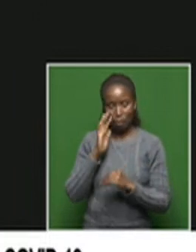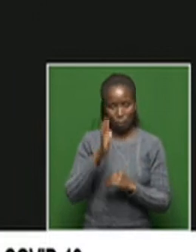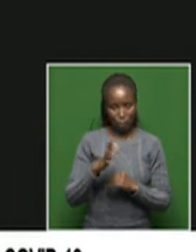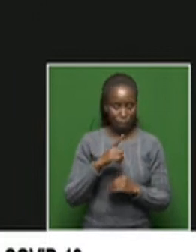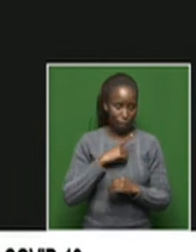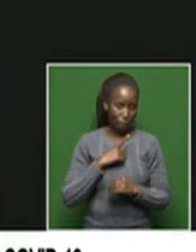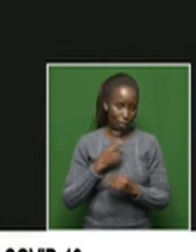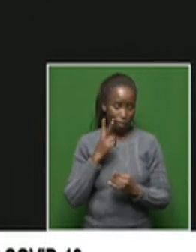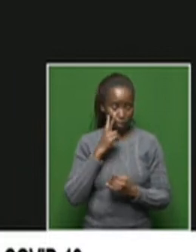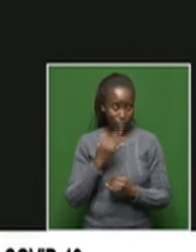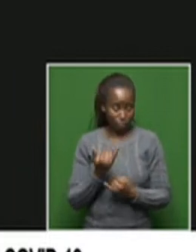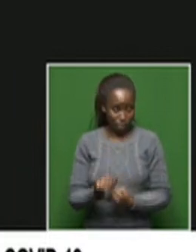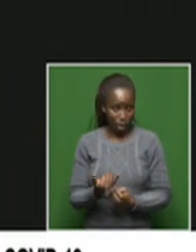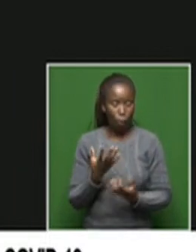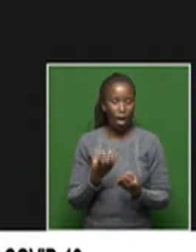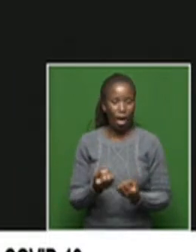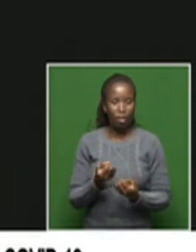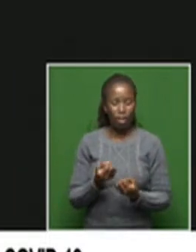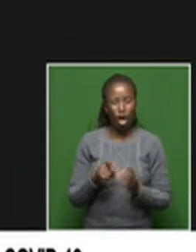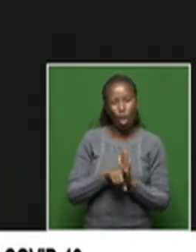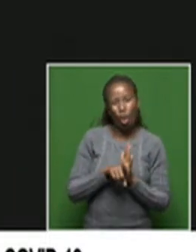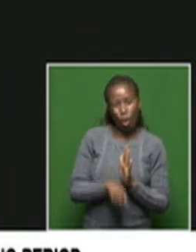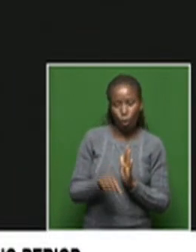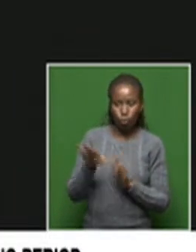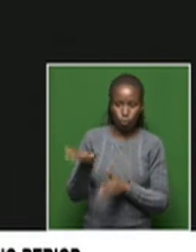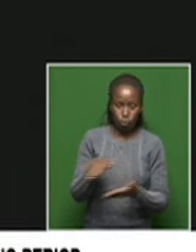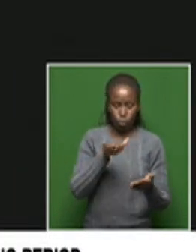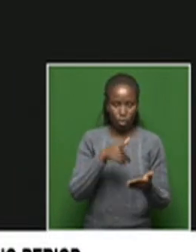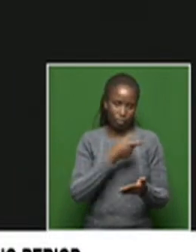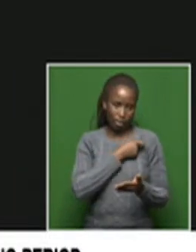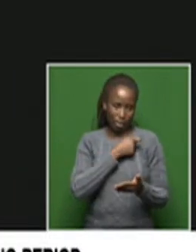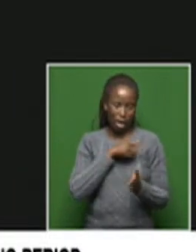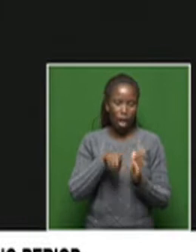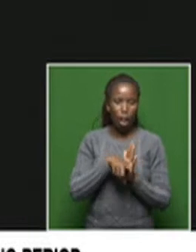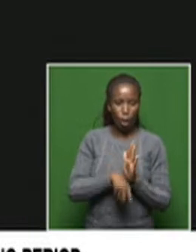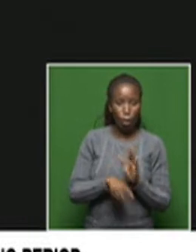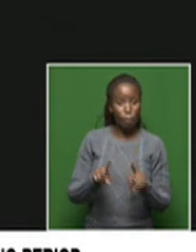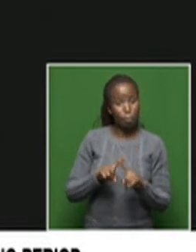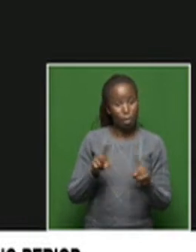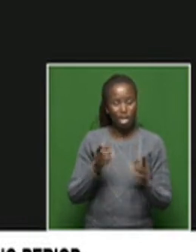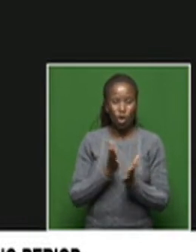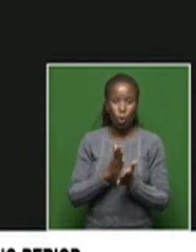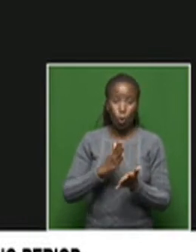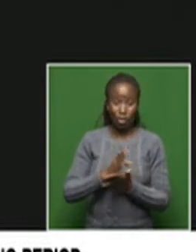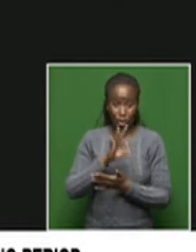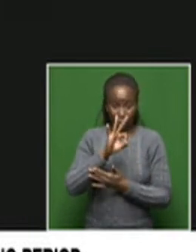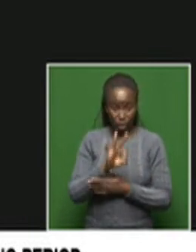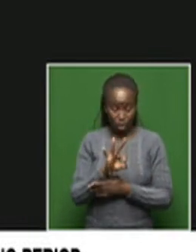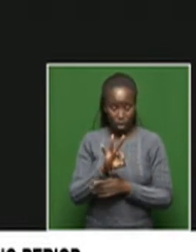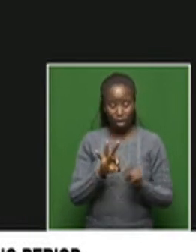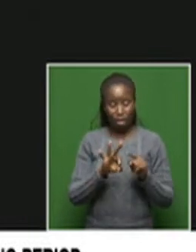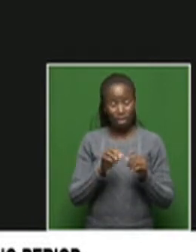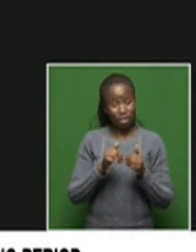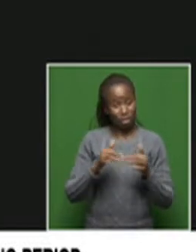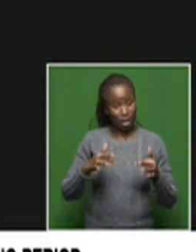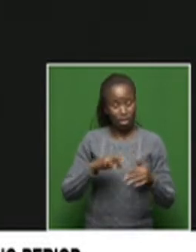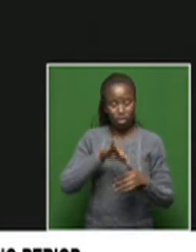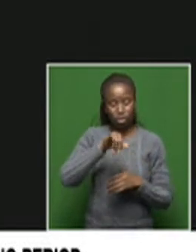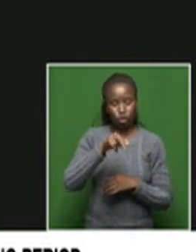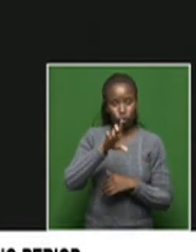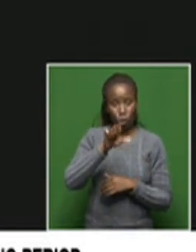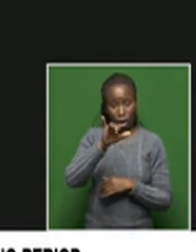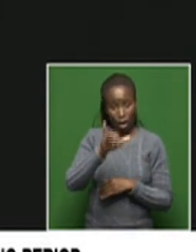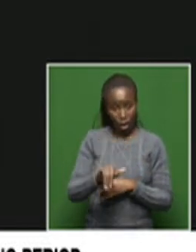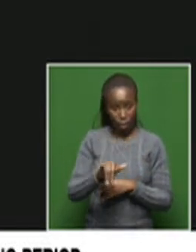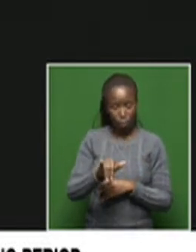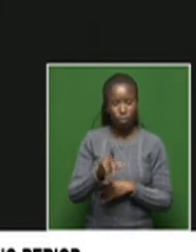very low delivery of vaccine. However, from quarter three, which starts basically in July, the quantities